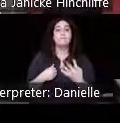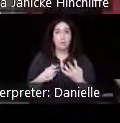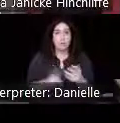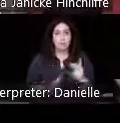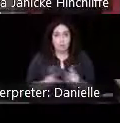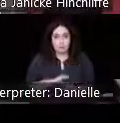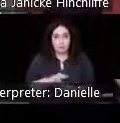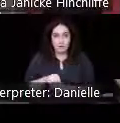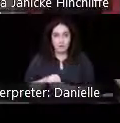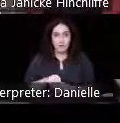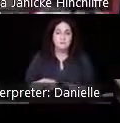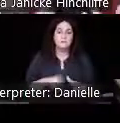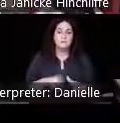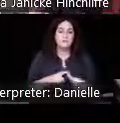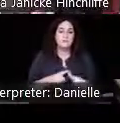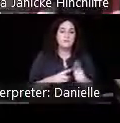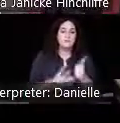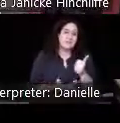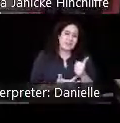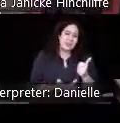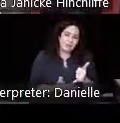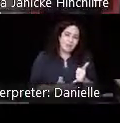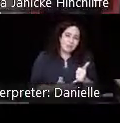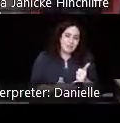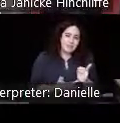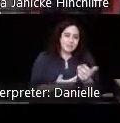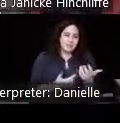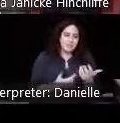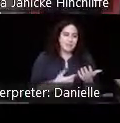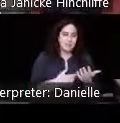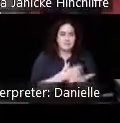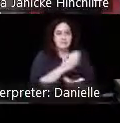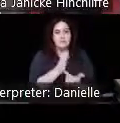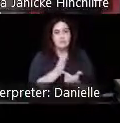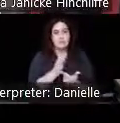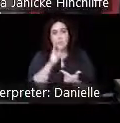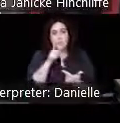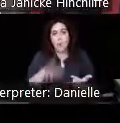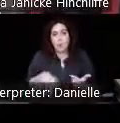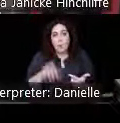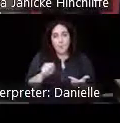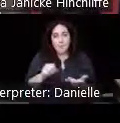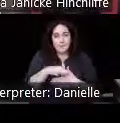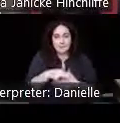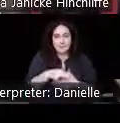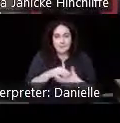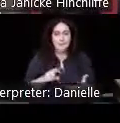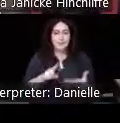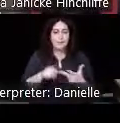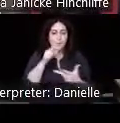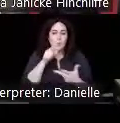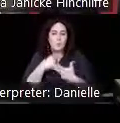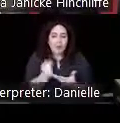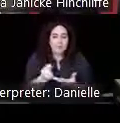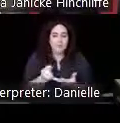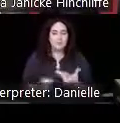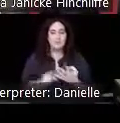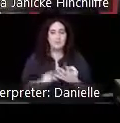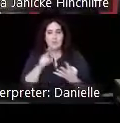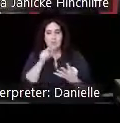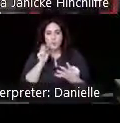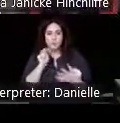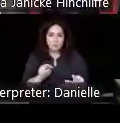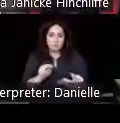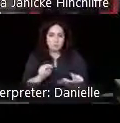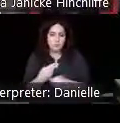the technology, the underlying technology, the content host, the content creator, and the user. And the user